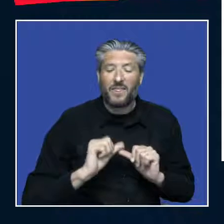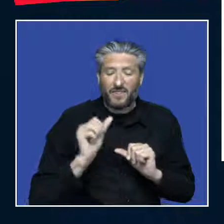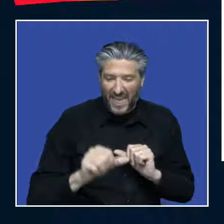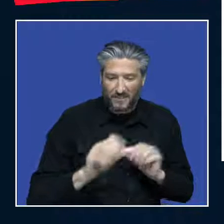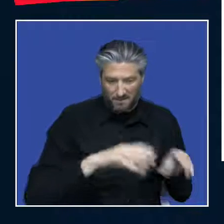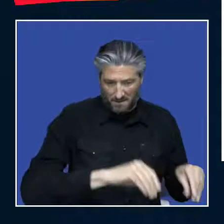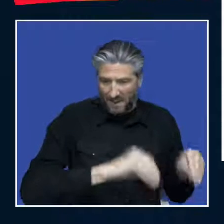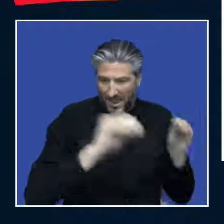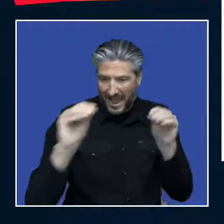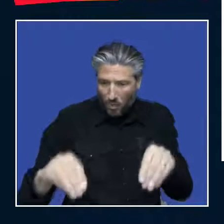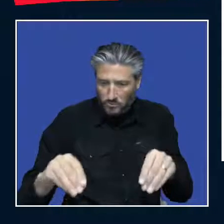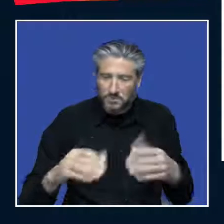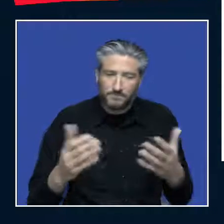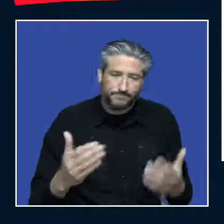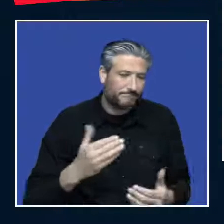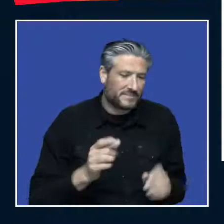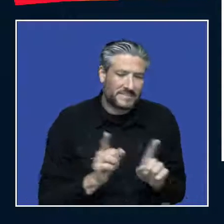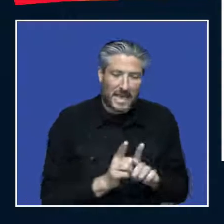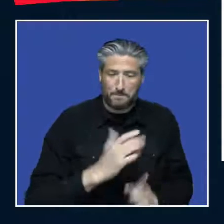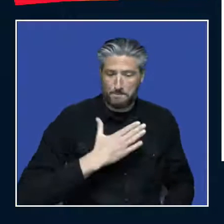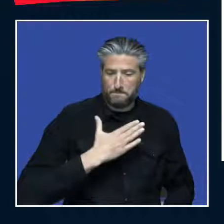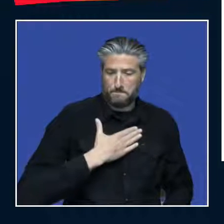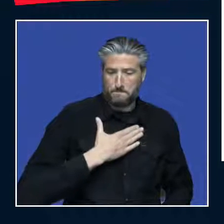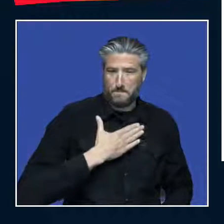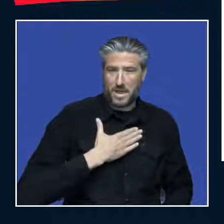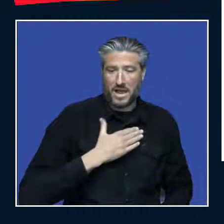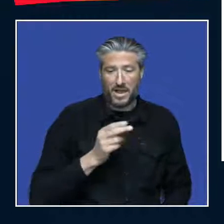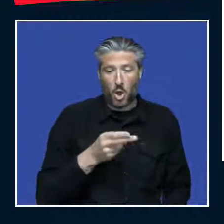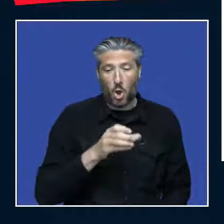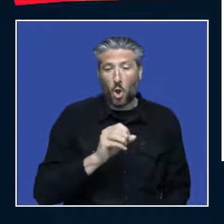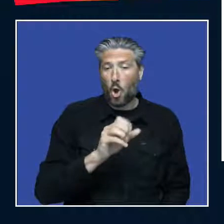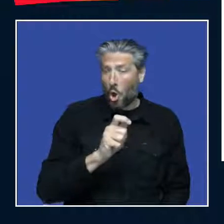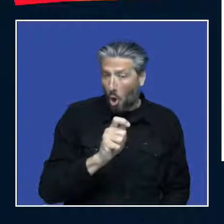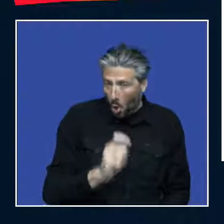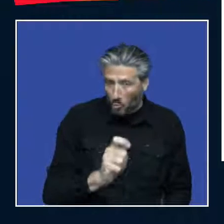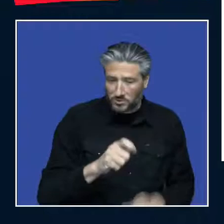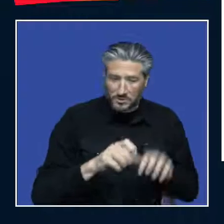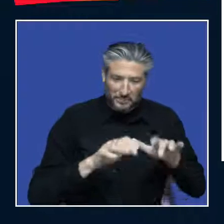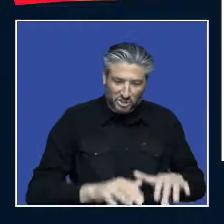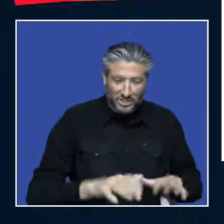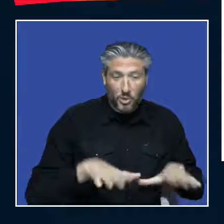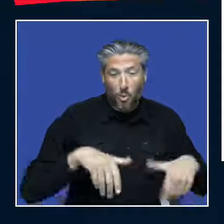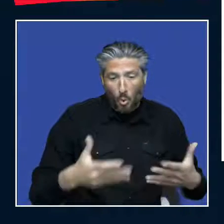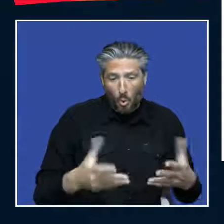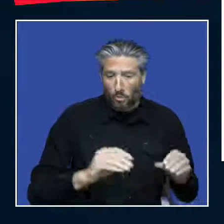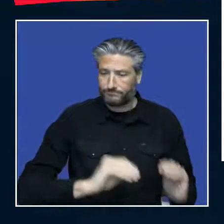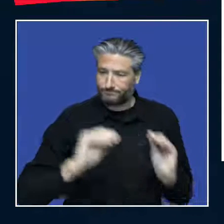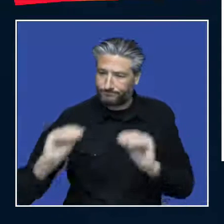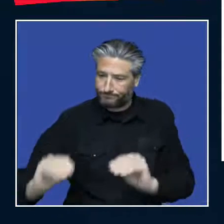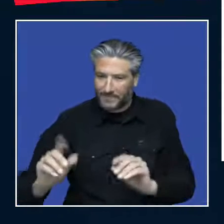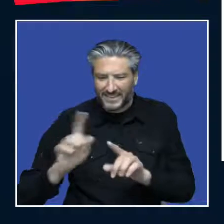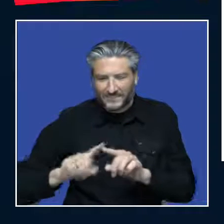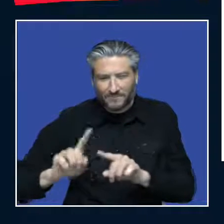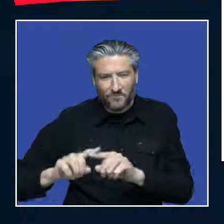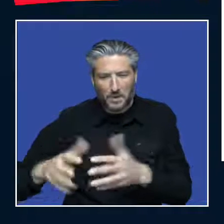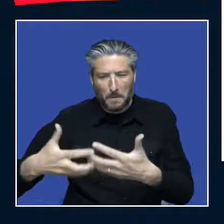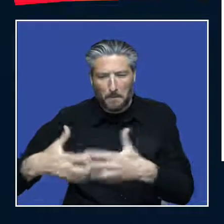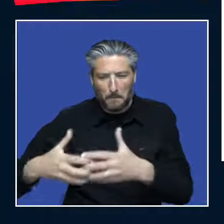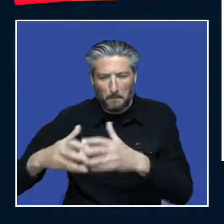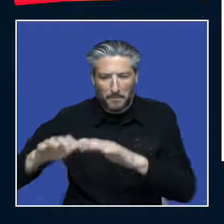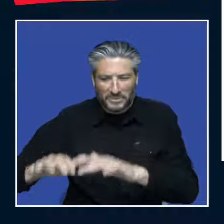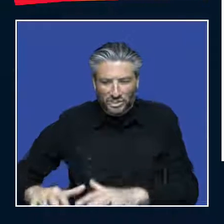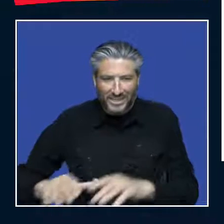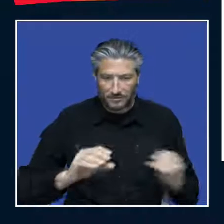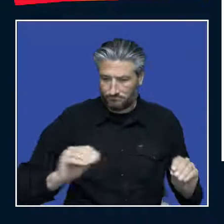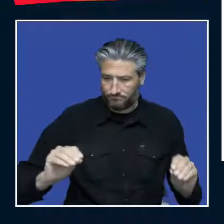my dev machine to another port. So the first one is the one which are on my machine, and then the other one is this one here. And now I